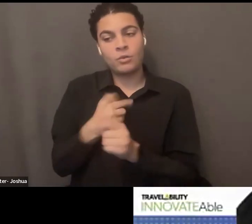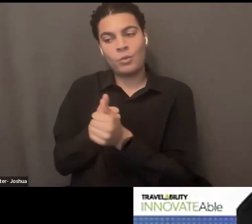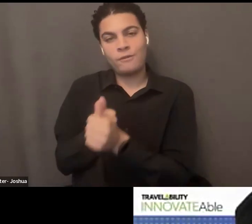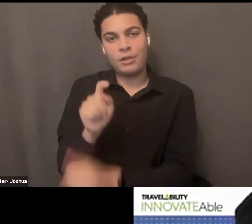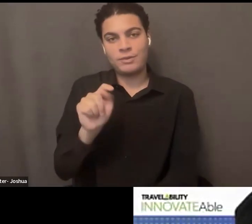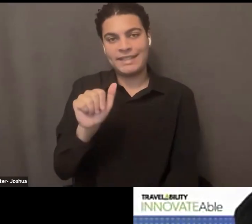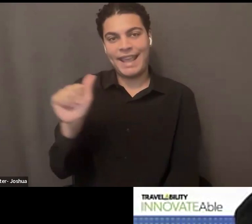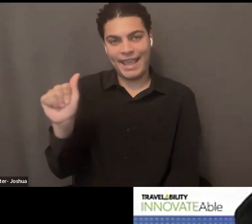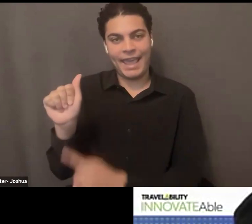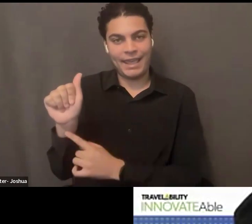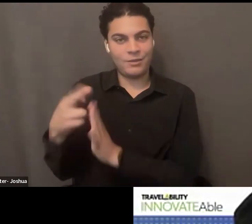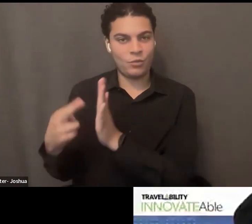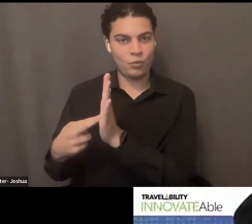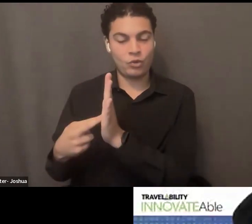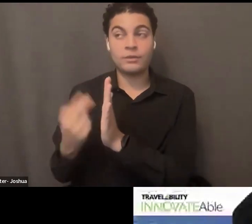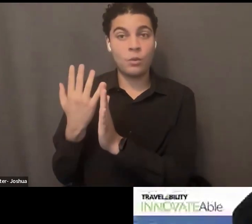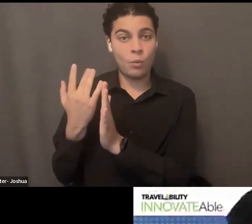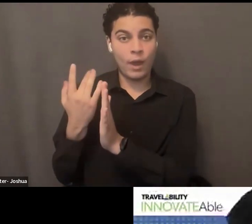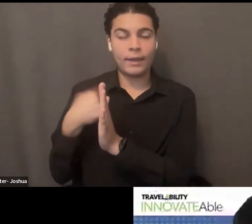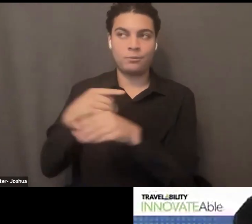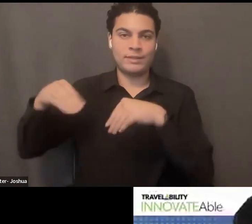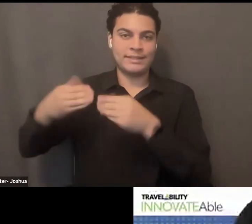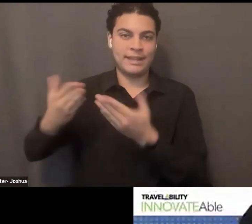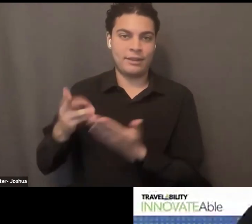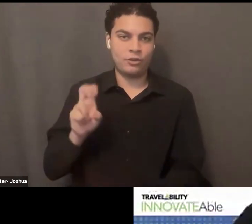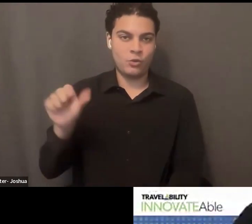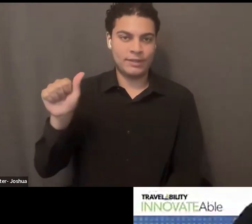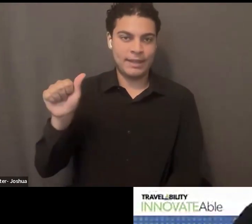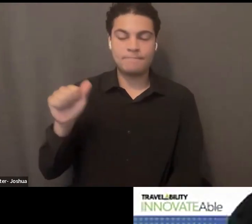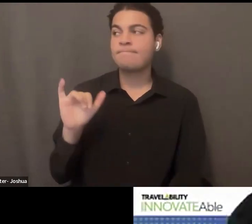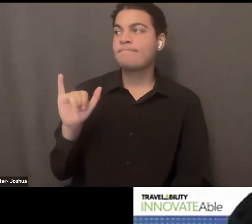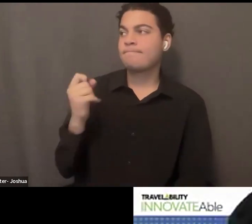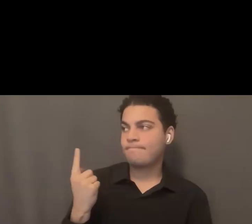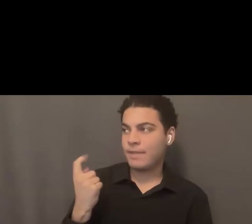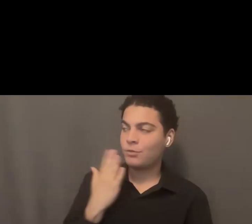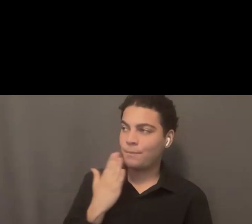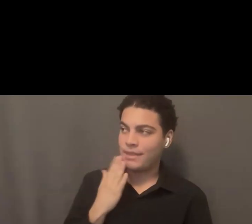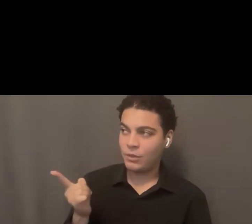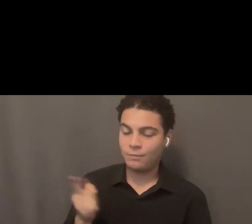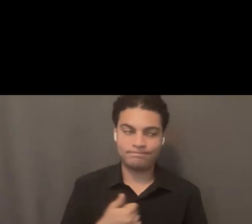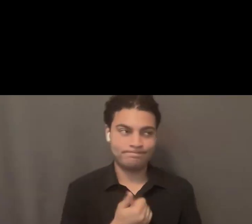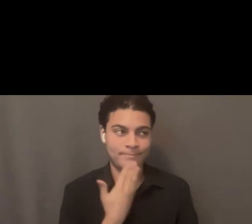government. Gotcha. Thank you. Thank you.